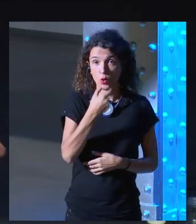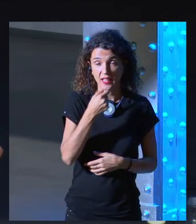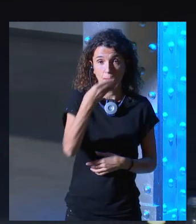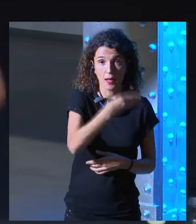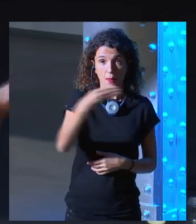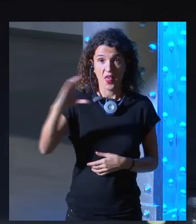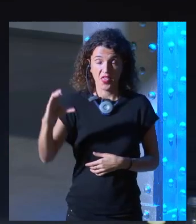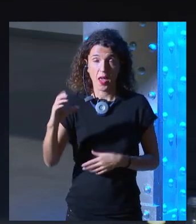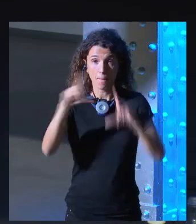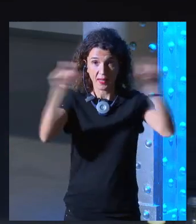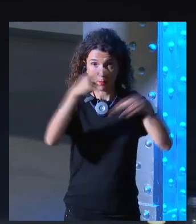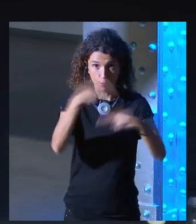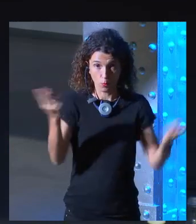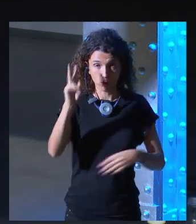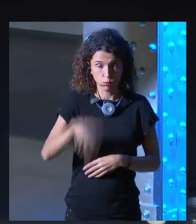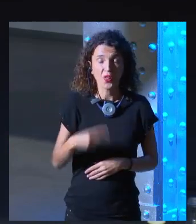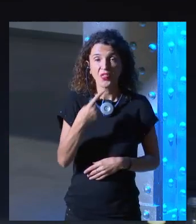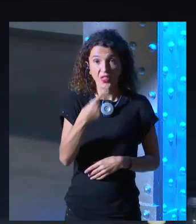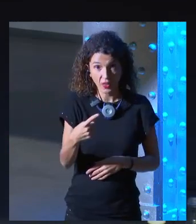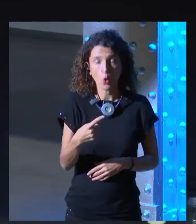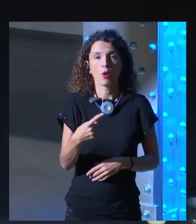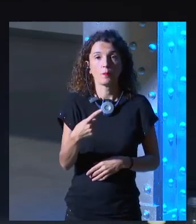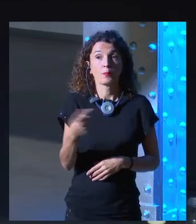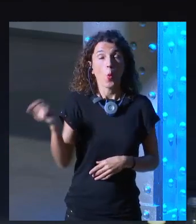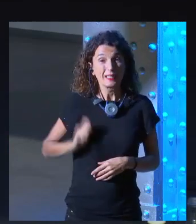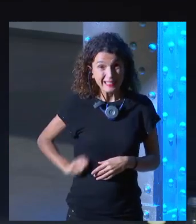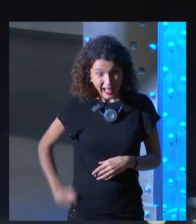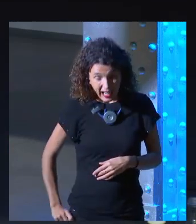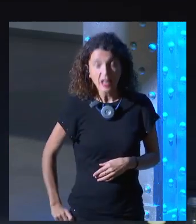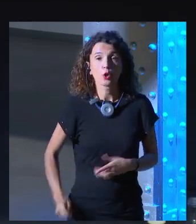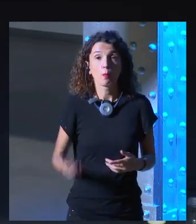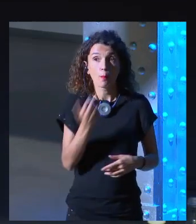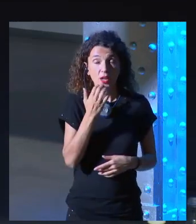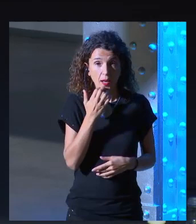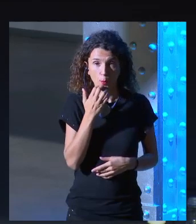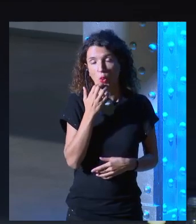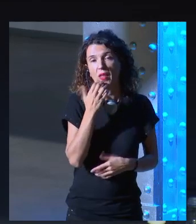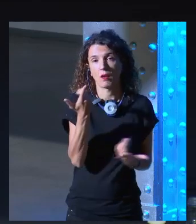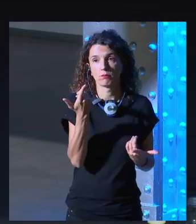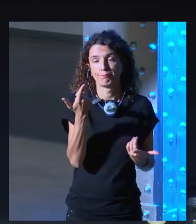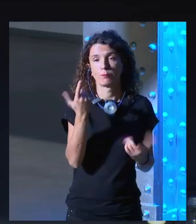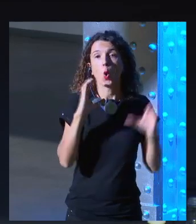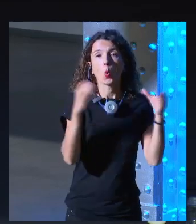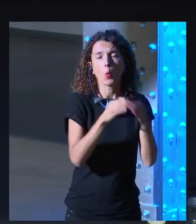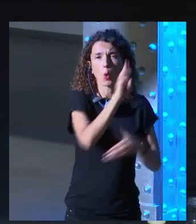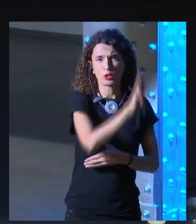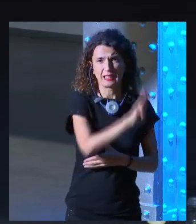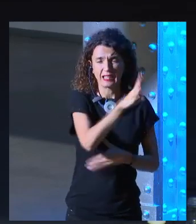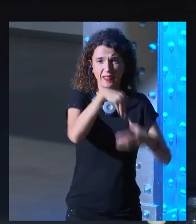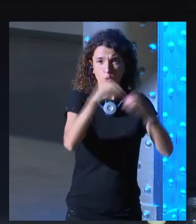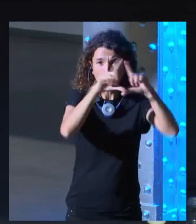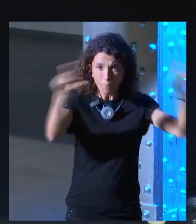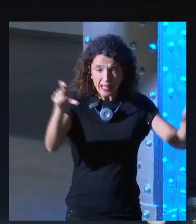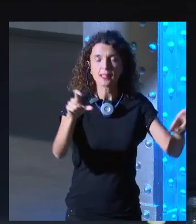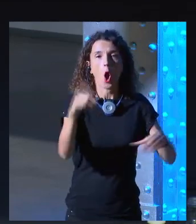company, when the salaries of the top third in the organisation, most of whom are men, were published,